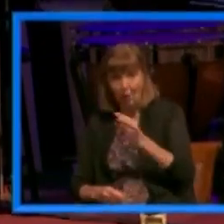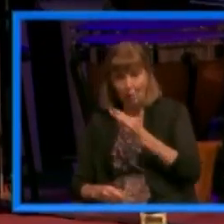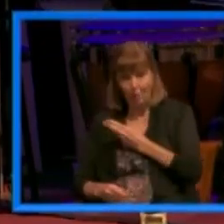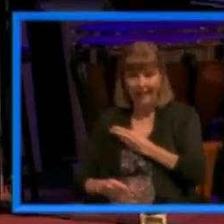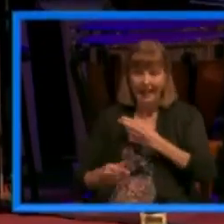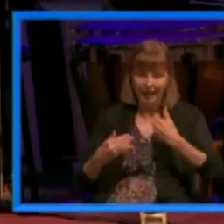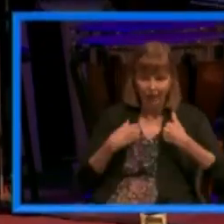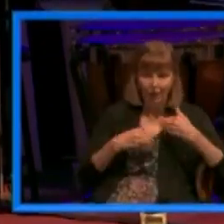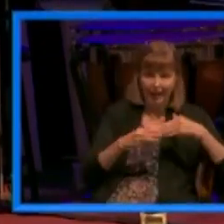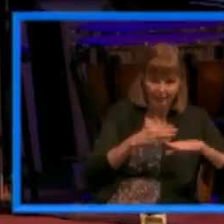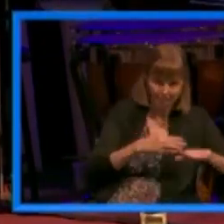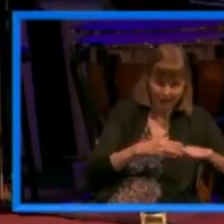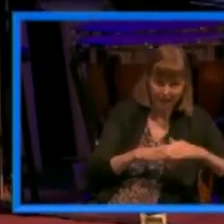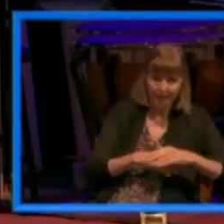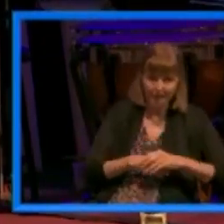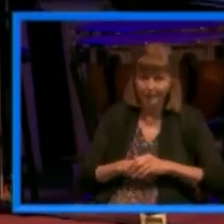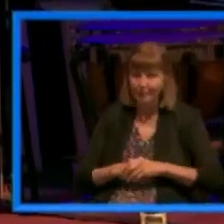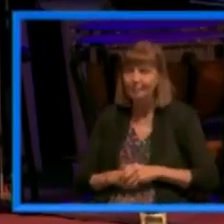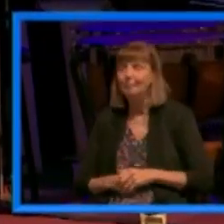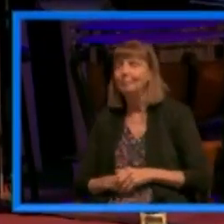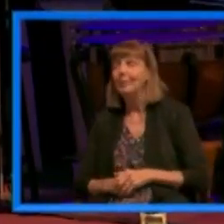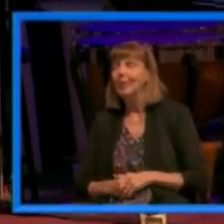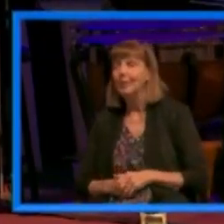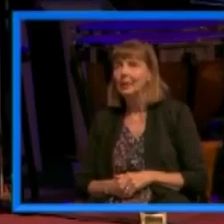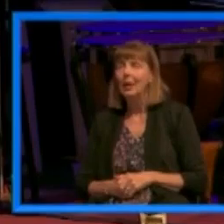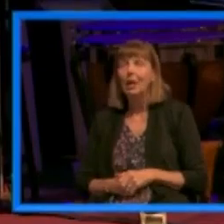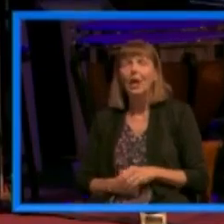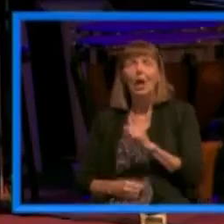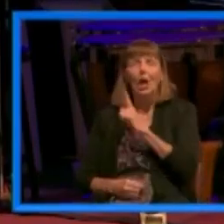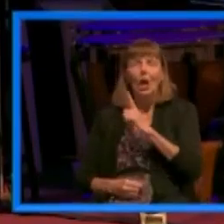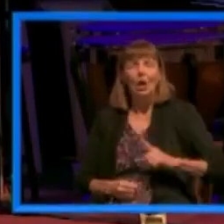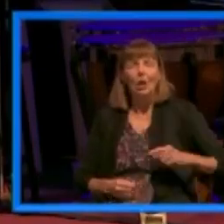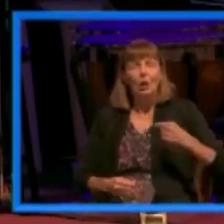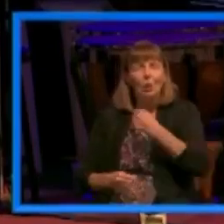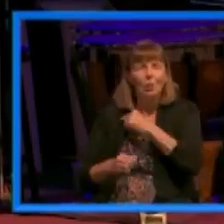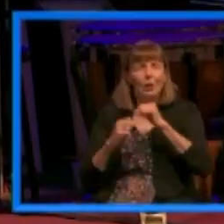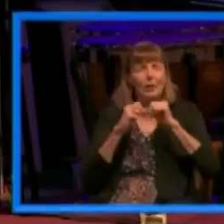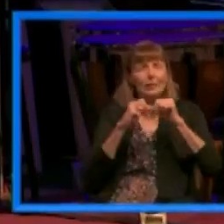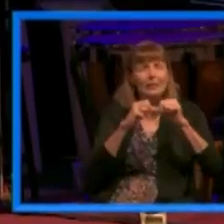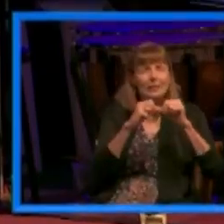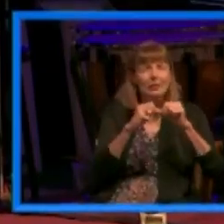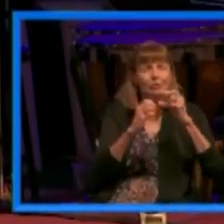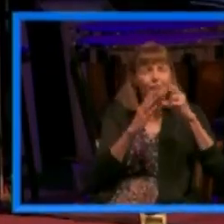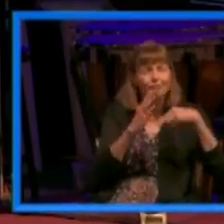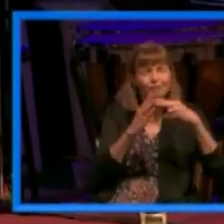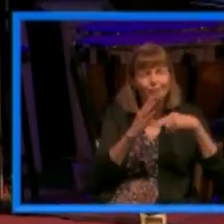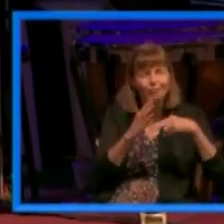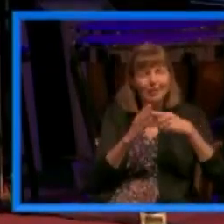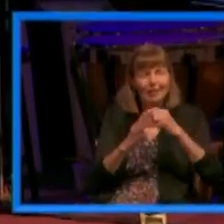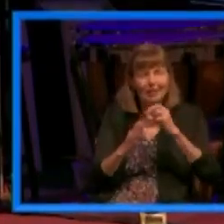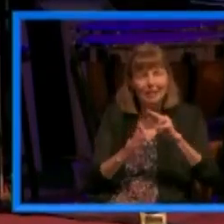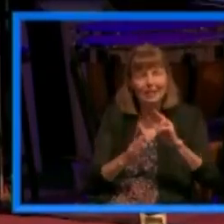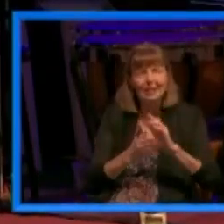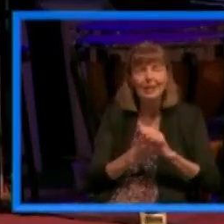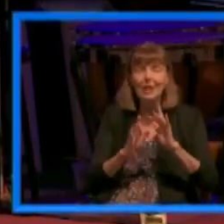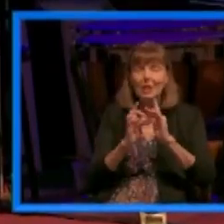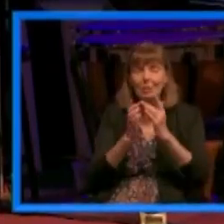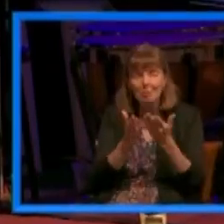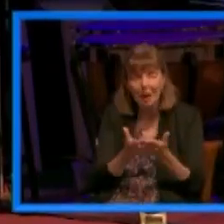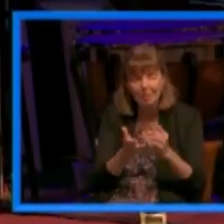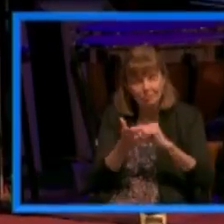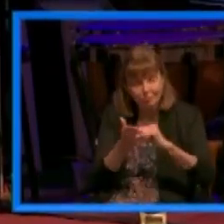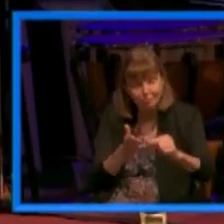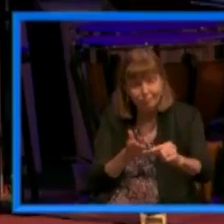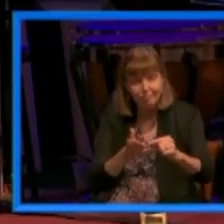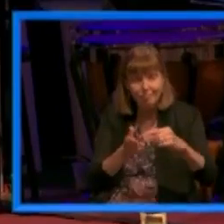this morning, Lord, we are continuing through this book of the Bible, and we know, Lord, that the Bible tells us, the scripture tells us,